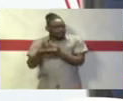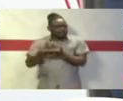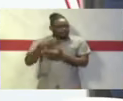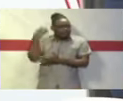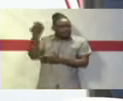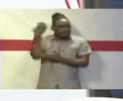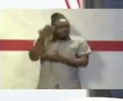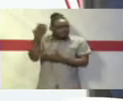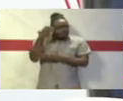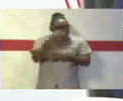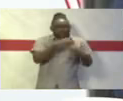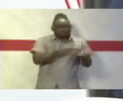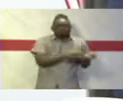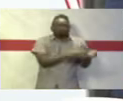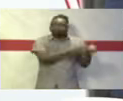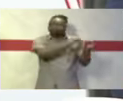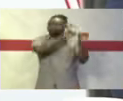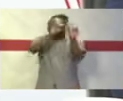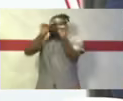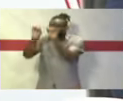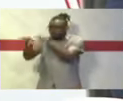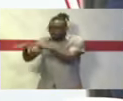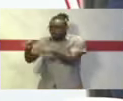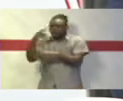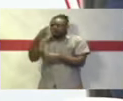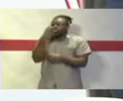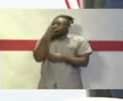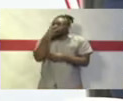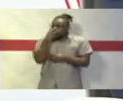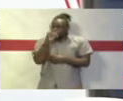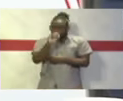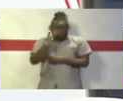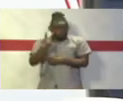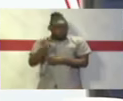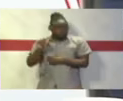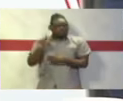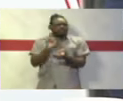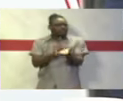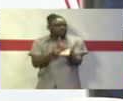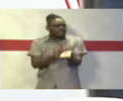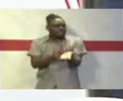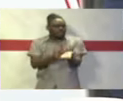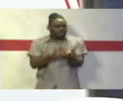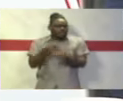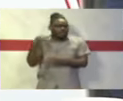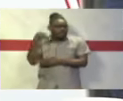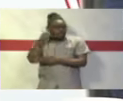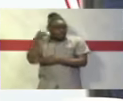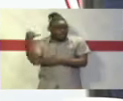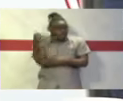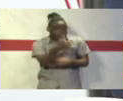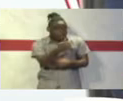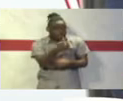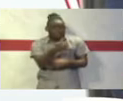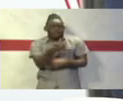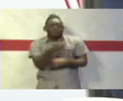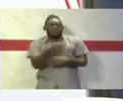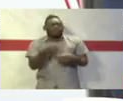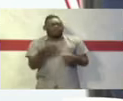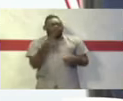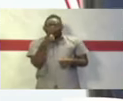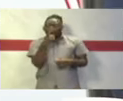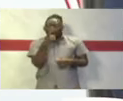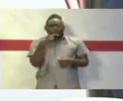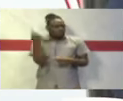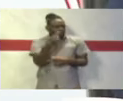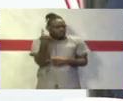being monitored. Those persons are being called directly by doctors once the app alerts us.